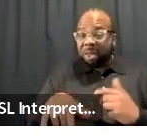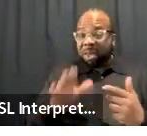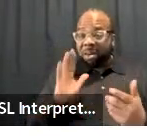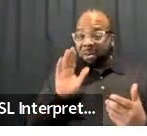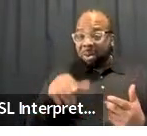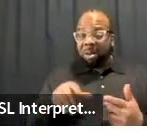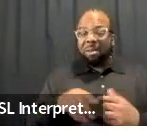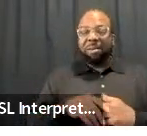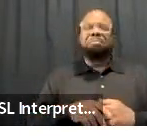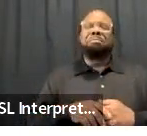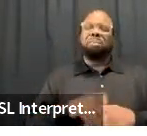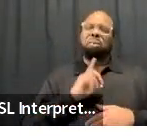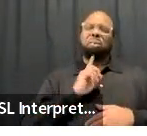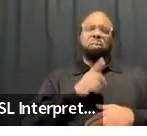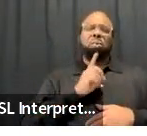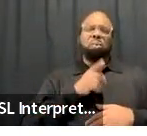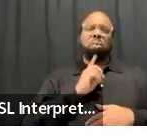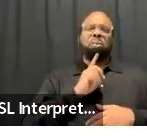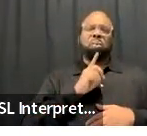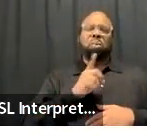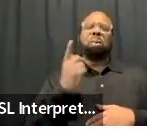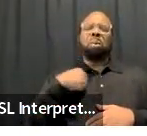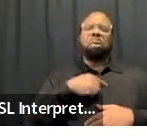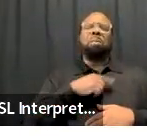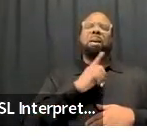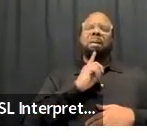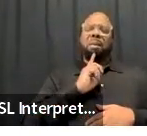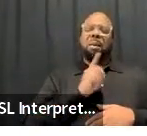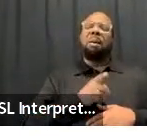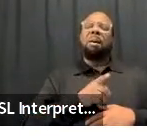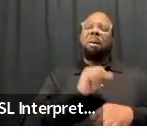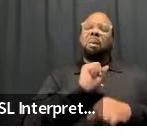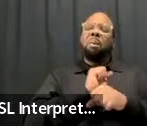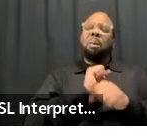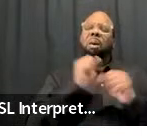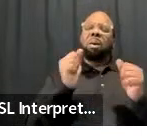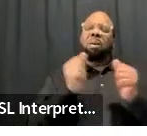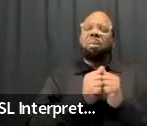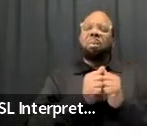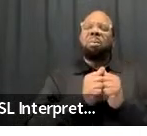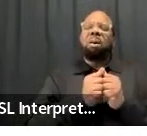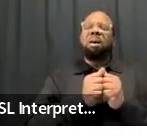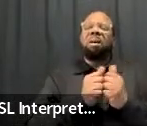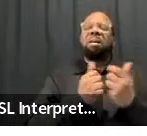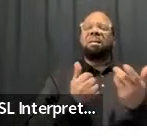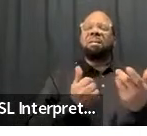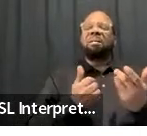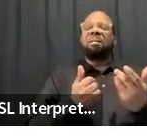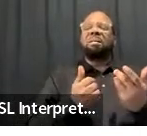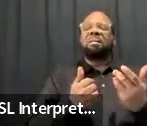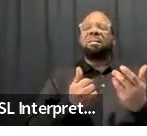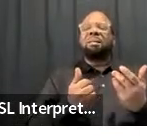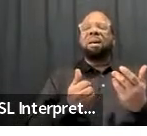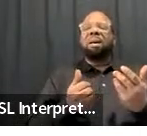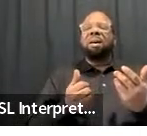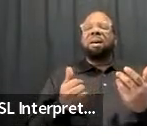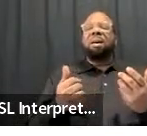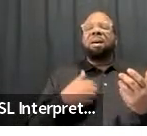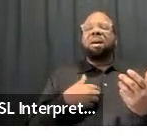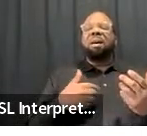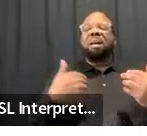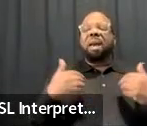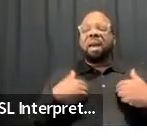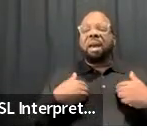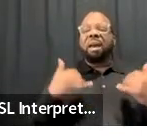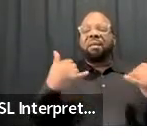Hi, Tammy. Sure. Yeah. So we are working within a set of assumptions that includes the existing framework of Local